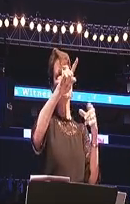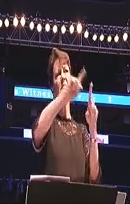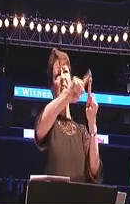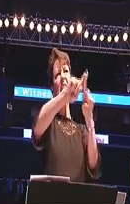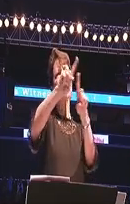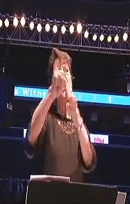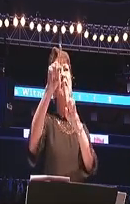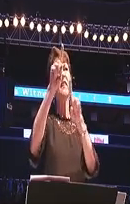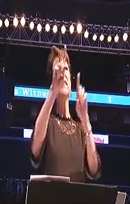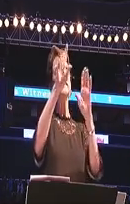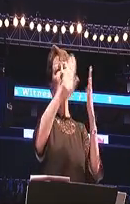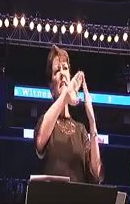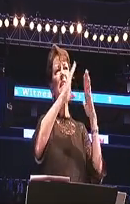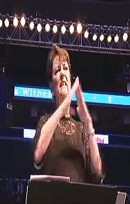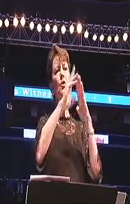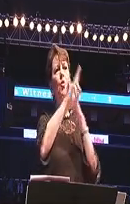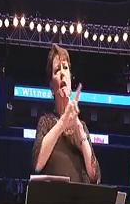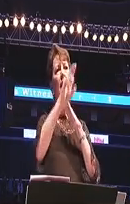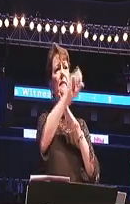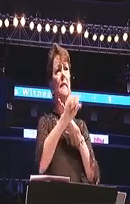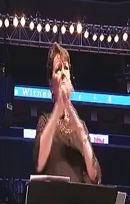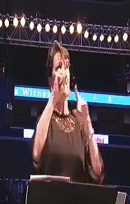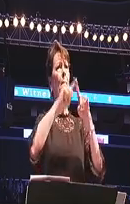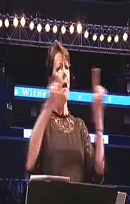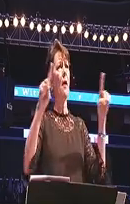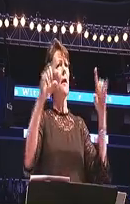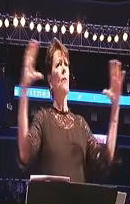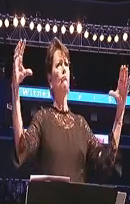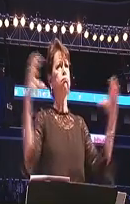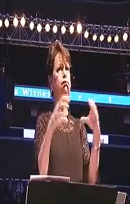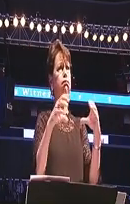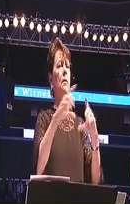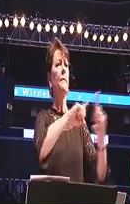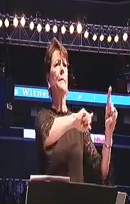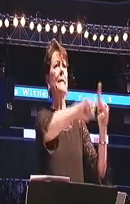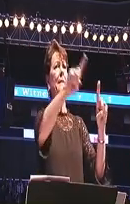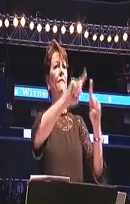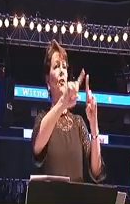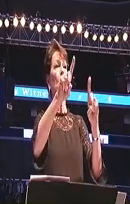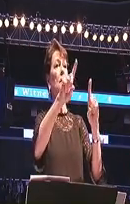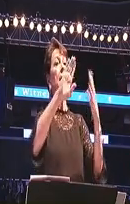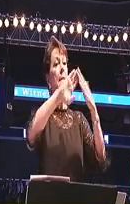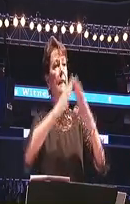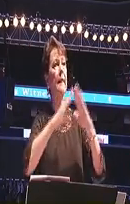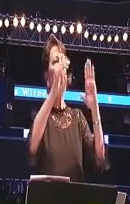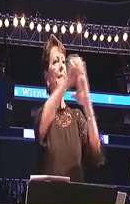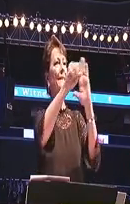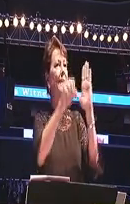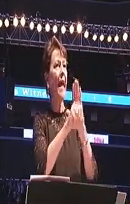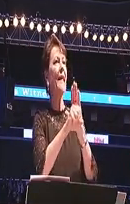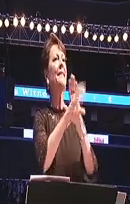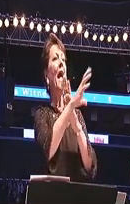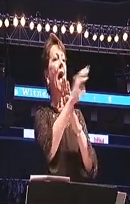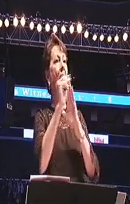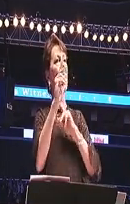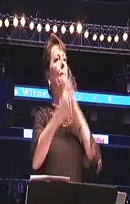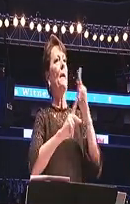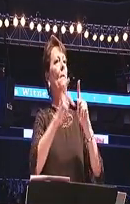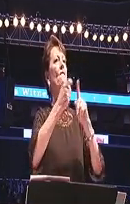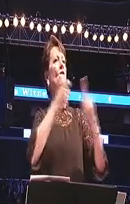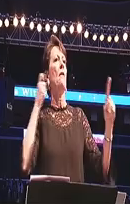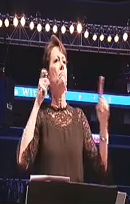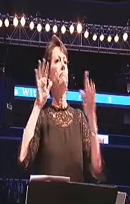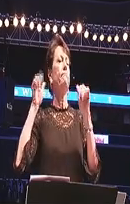United States, but we have gathered from the different states of the United States, but beyond that, people have come from far